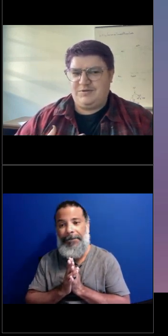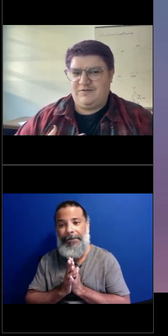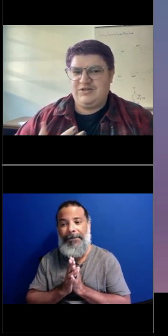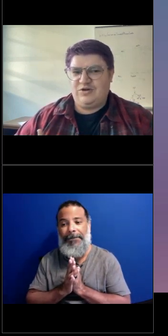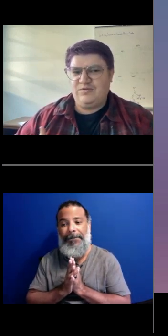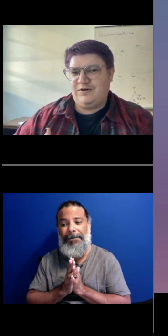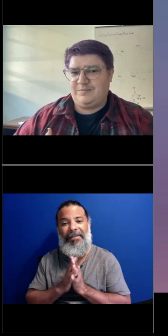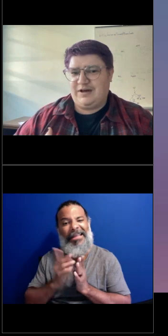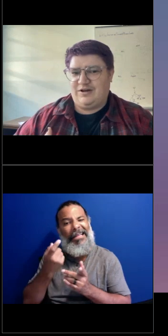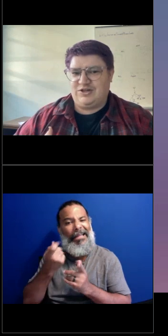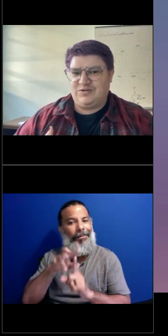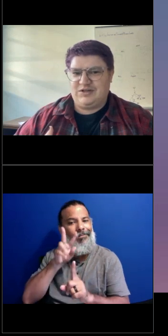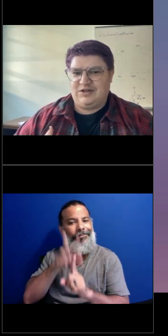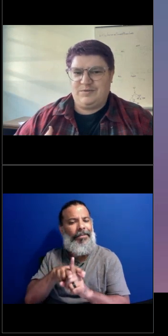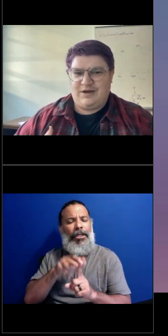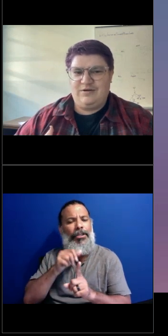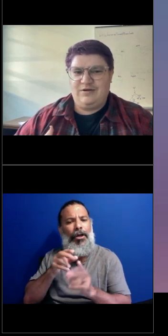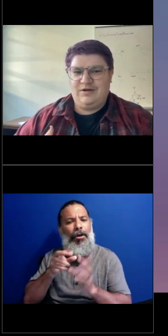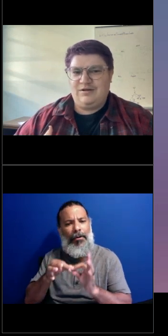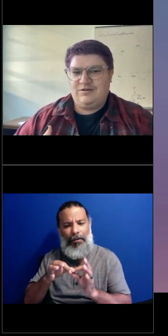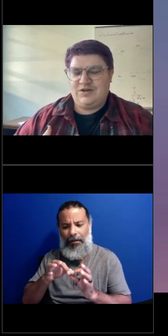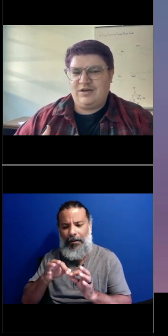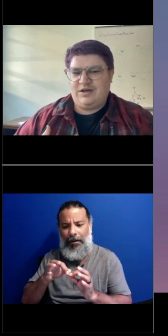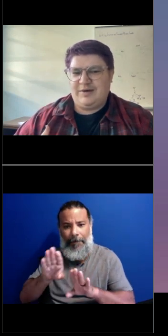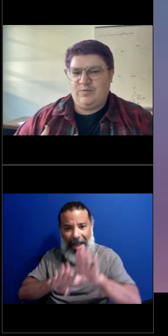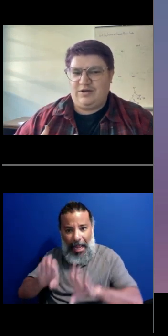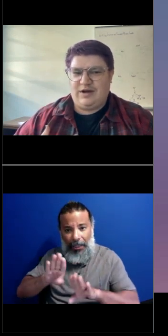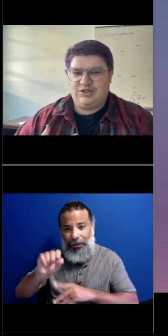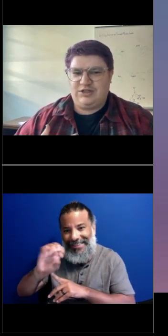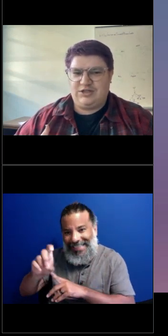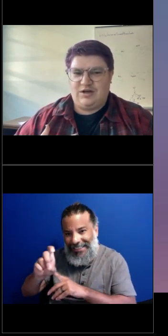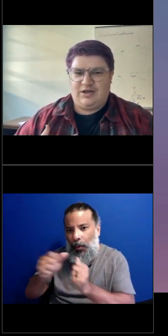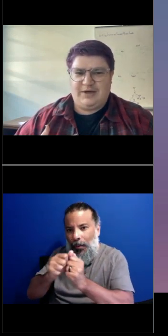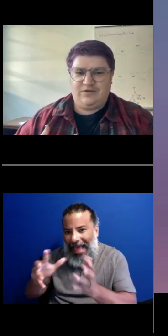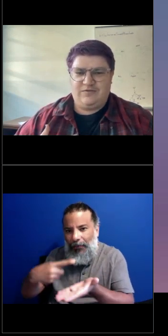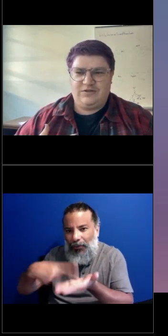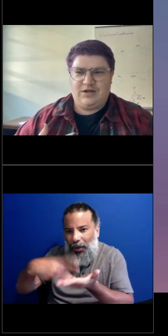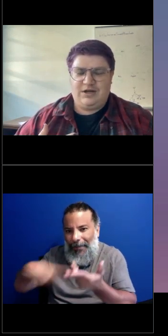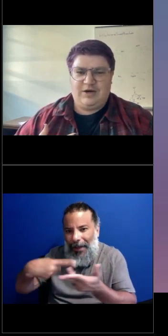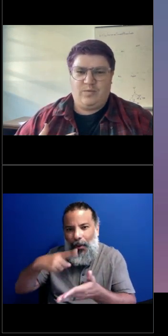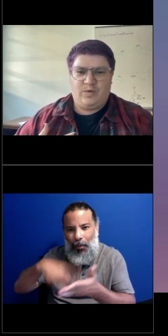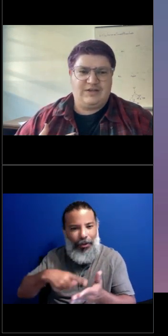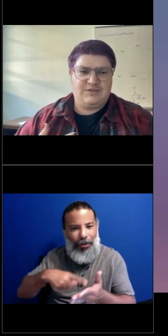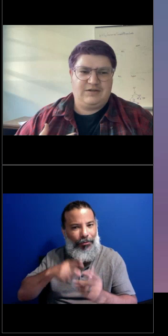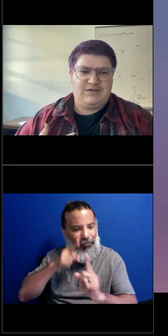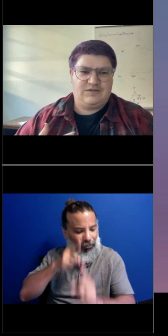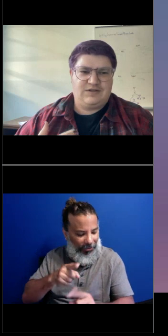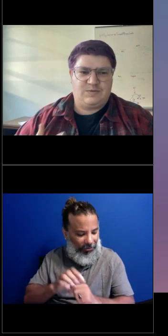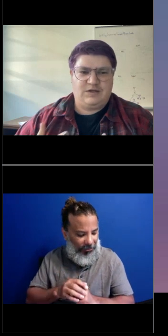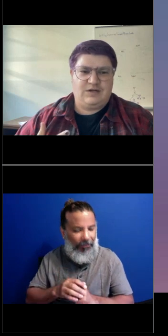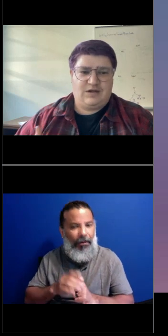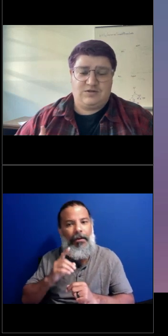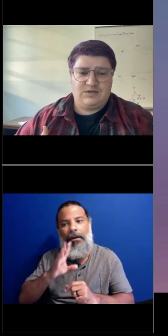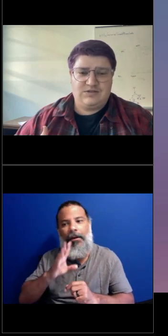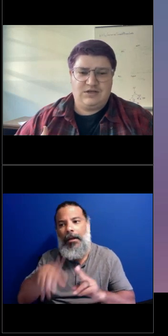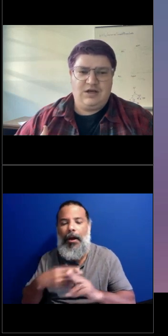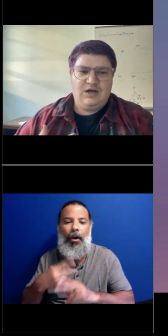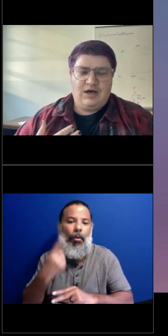of prescriptive, but don't refer to biological sex without talking about what you're actually talking about. So if you're talking about one aspect of a